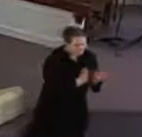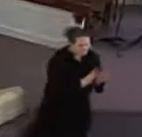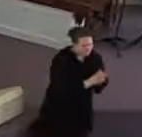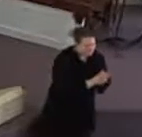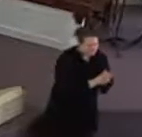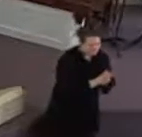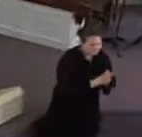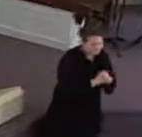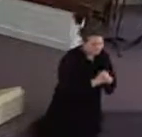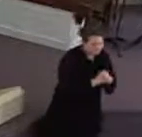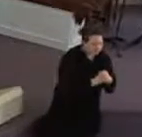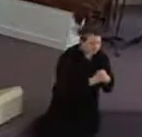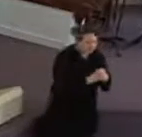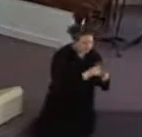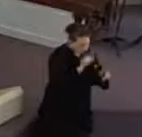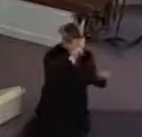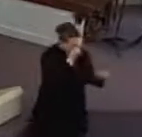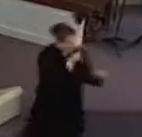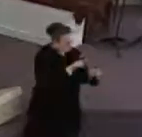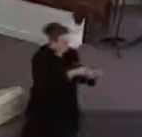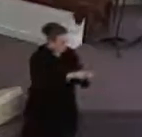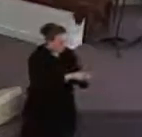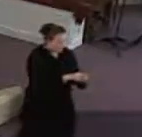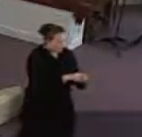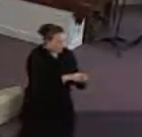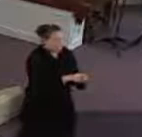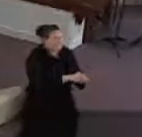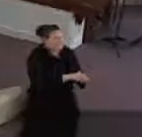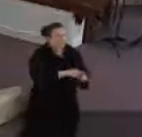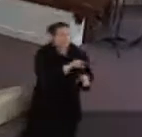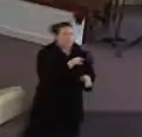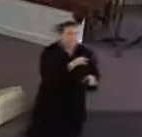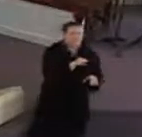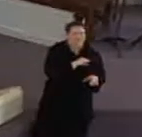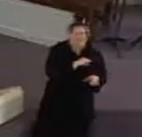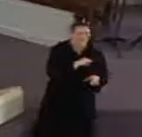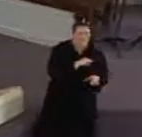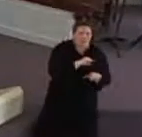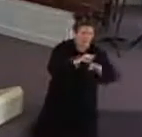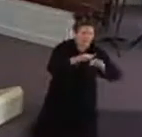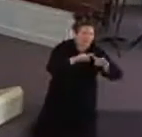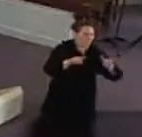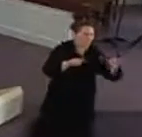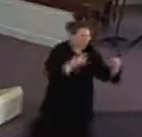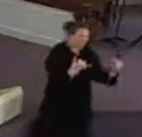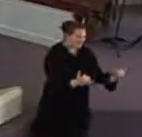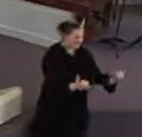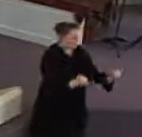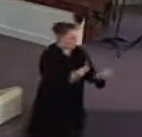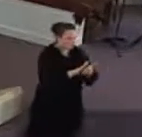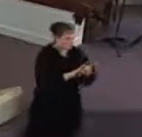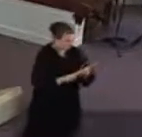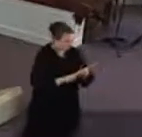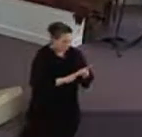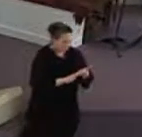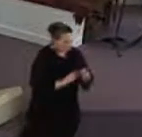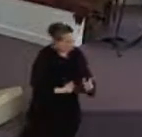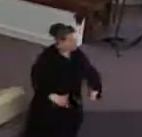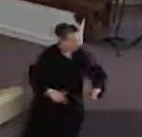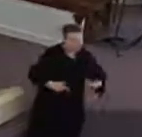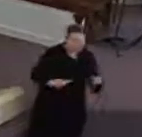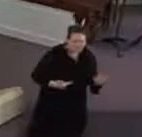Come on, we have to admit we were all guilty before God, but He's pardoned us. And so we don't have to live that way